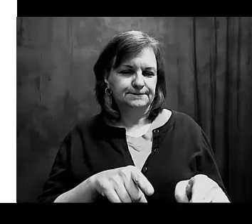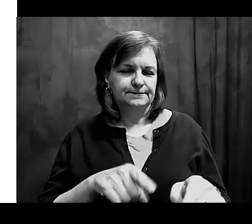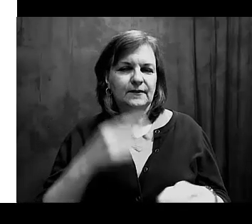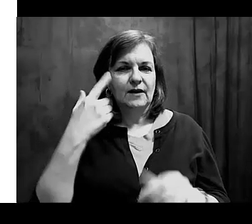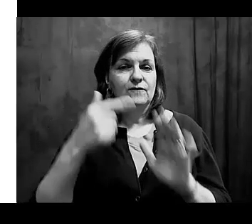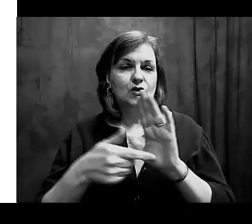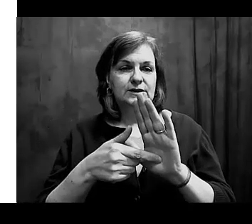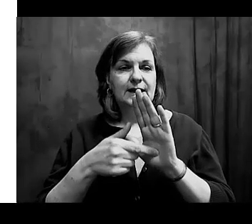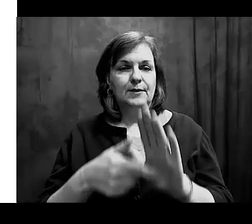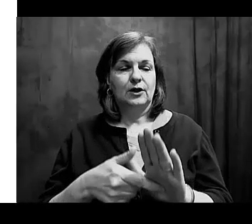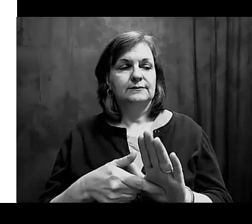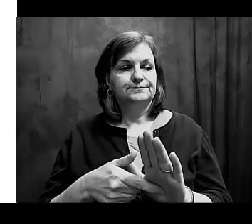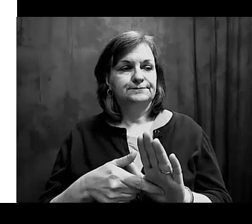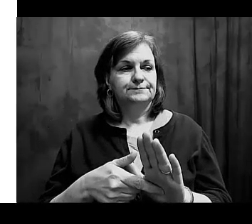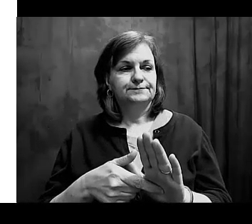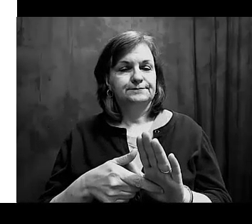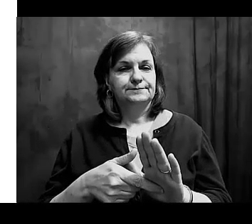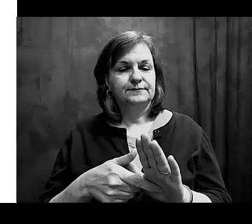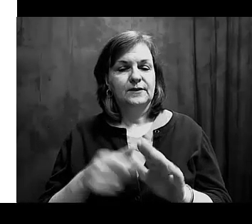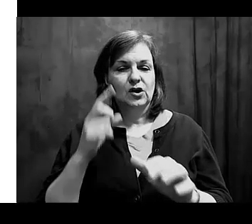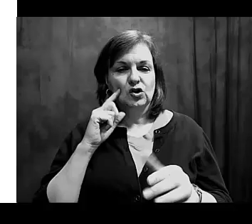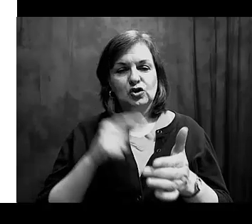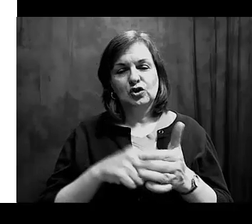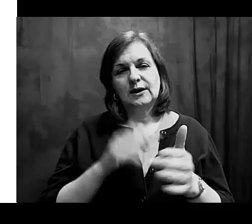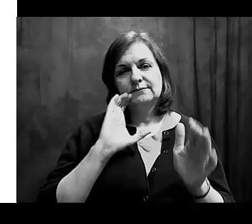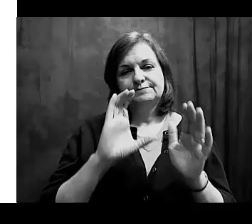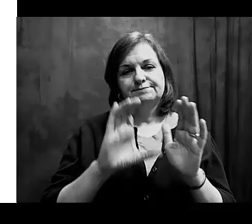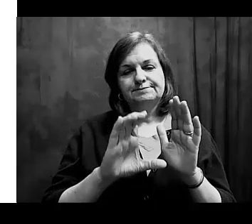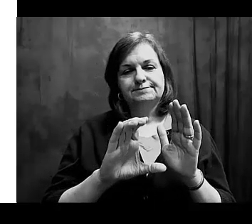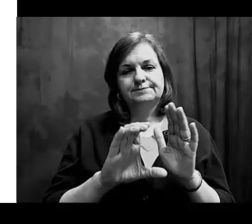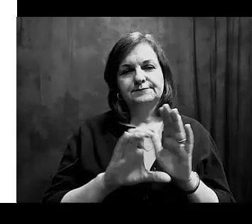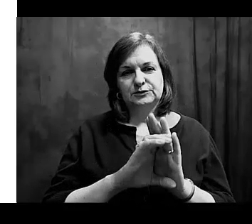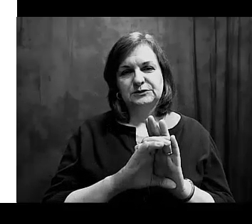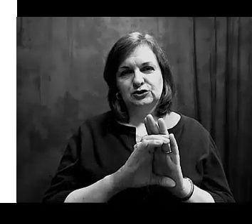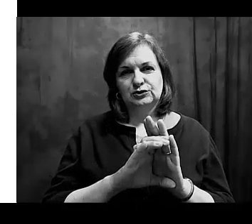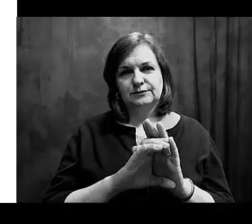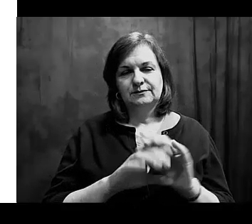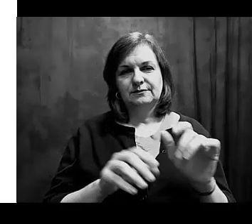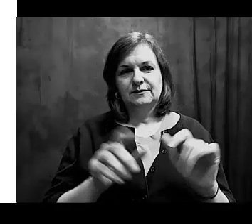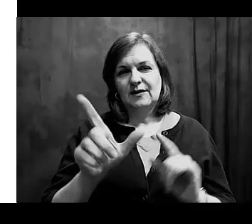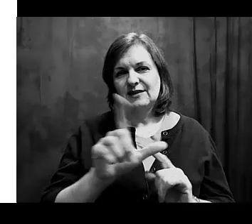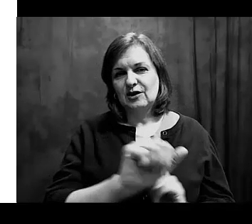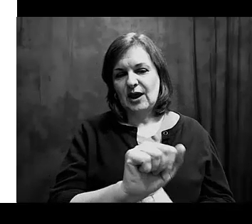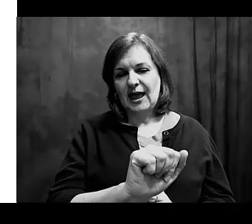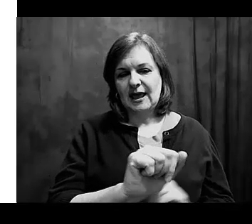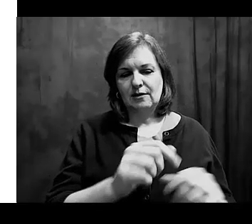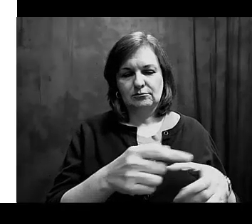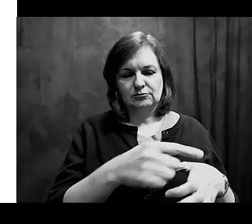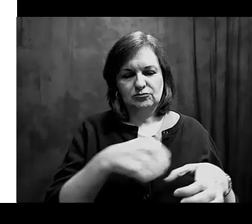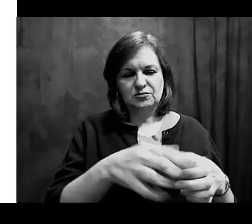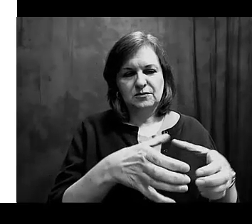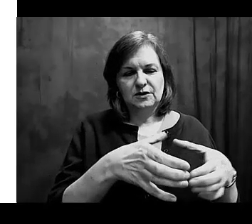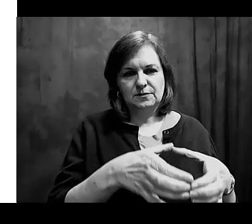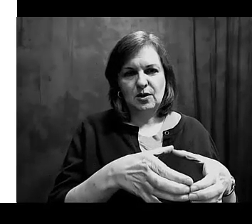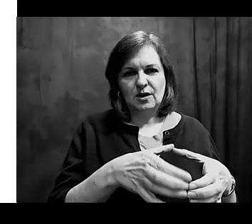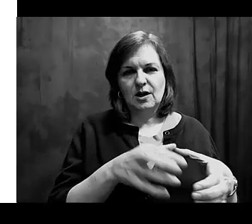want to think about for the moment is how specific, how pinpointed does